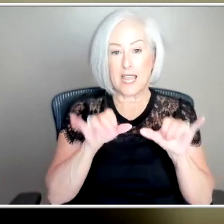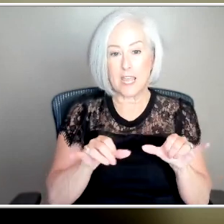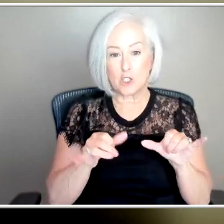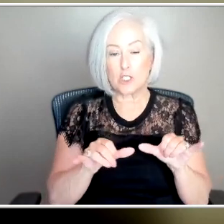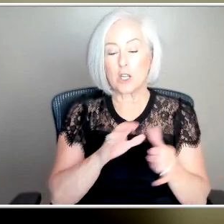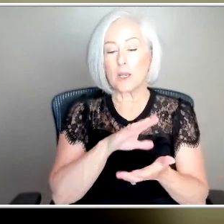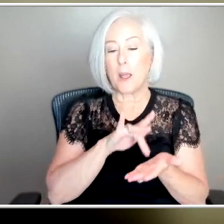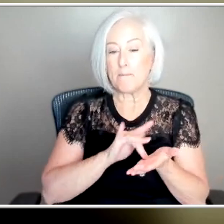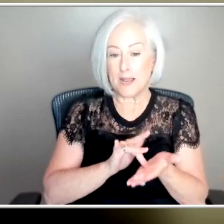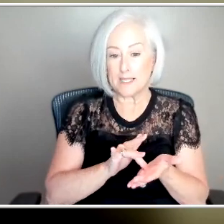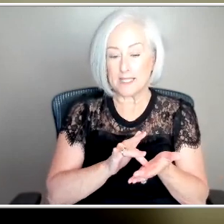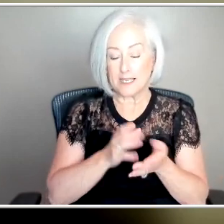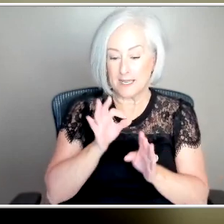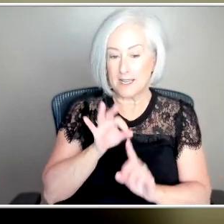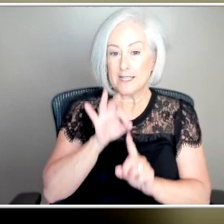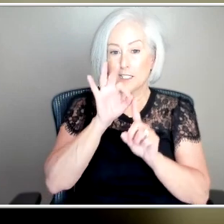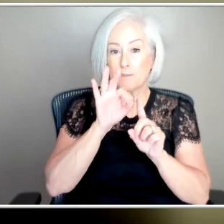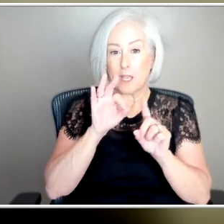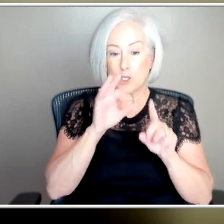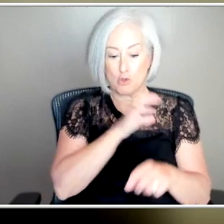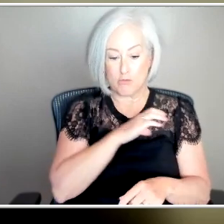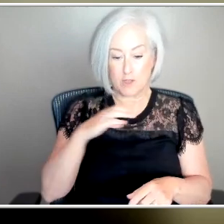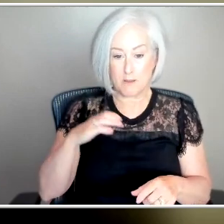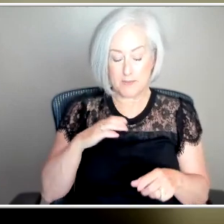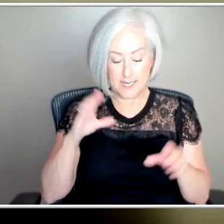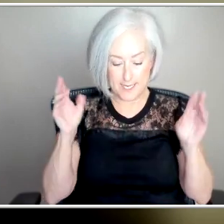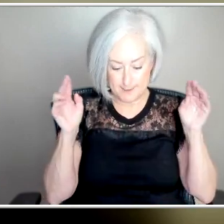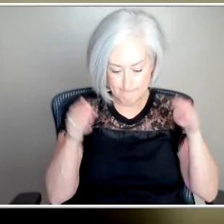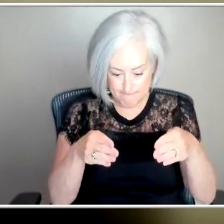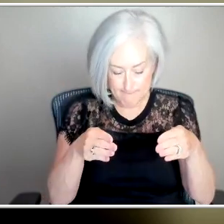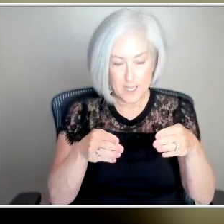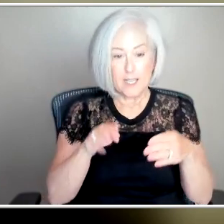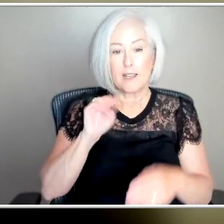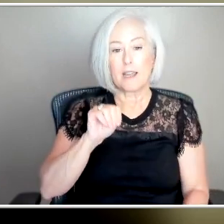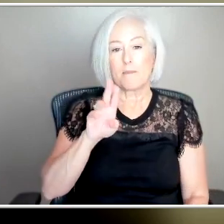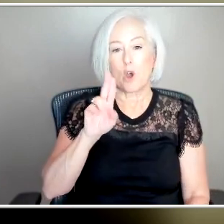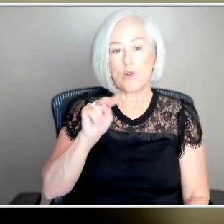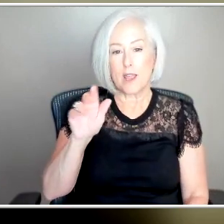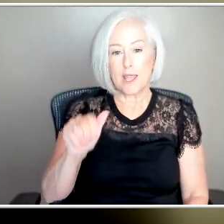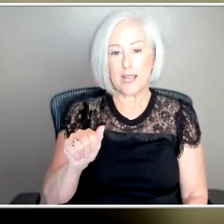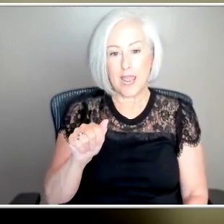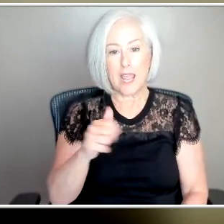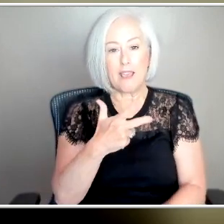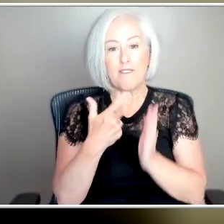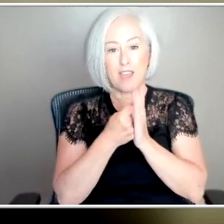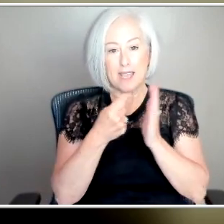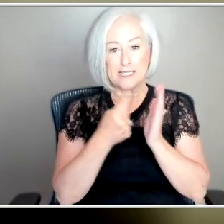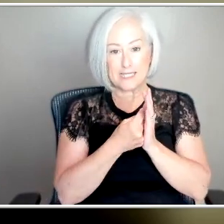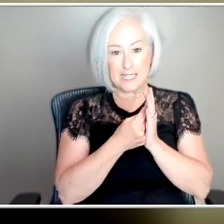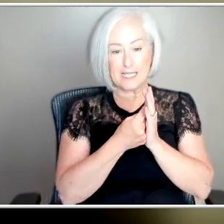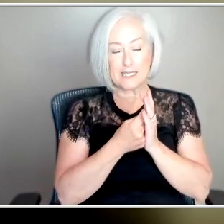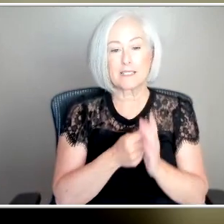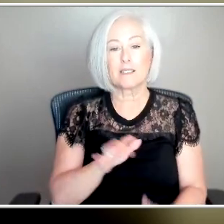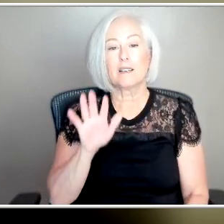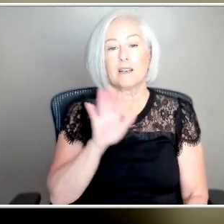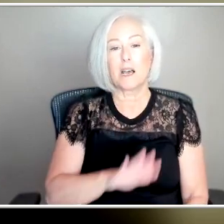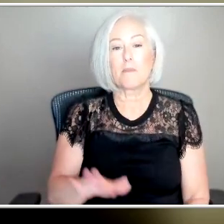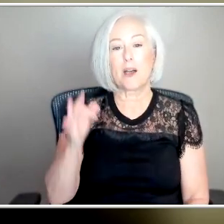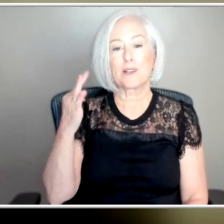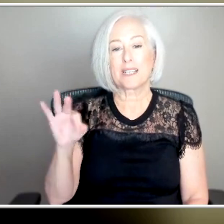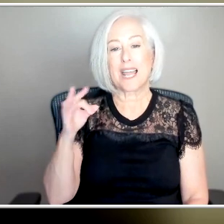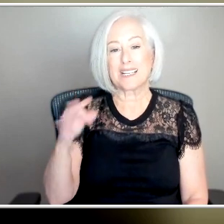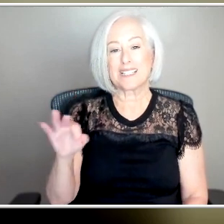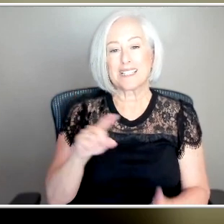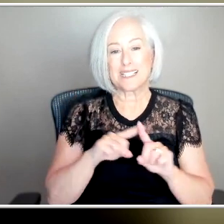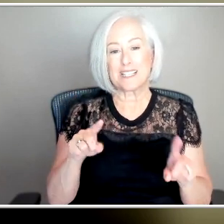were looking at the mRNA vaccines and specifically about 19 different side effects or problems